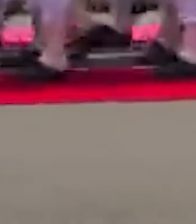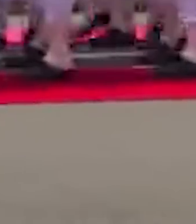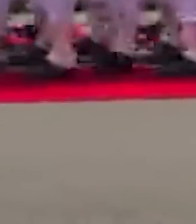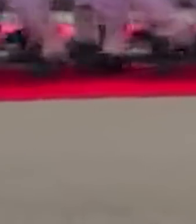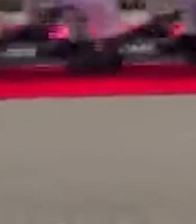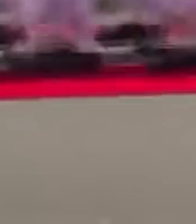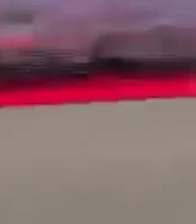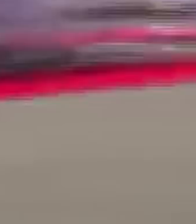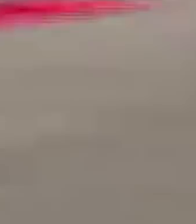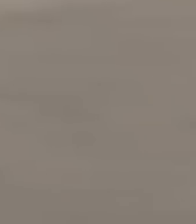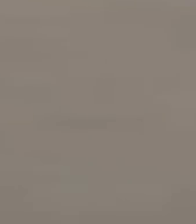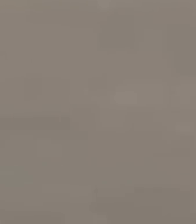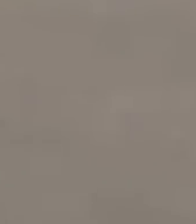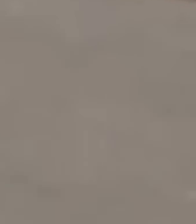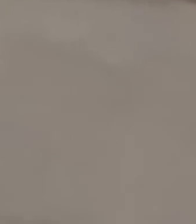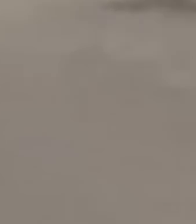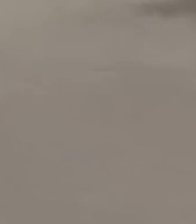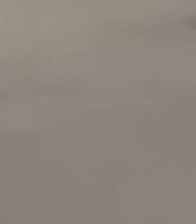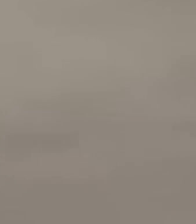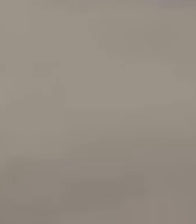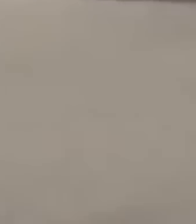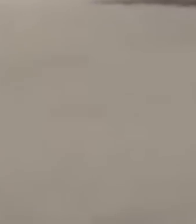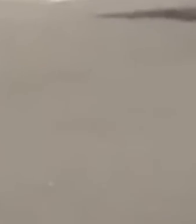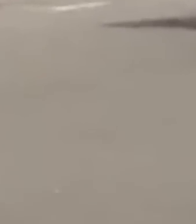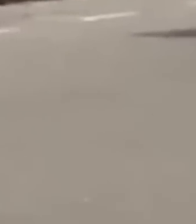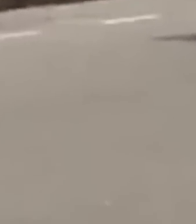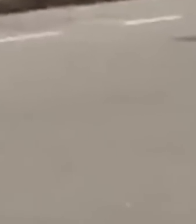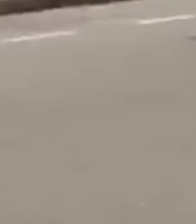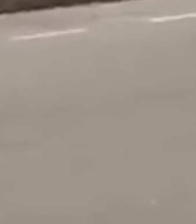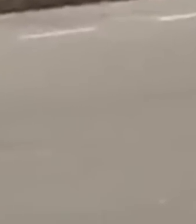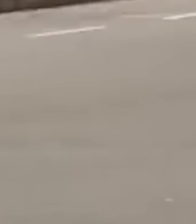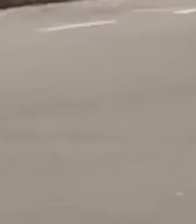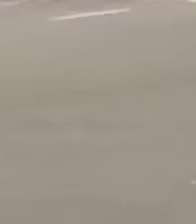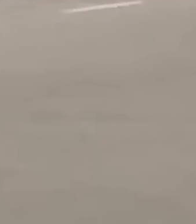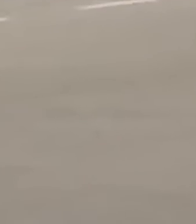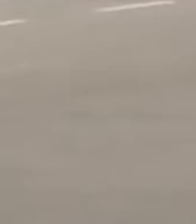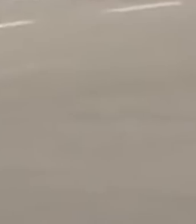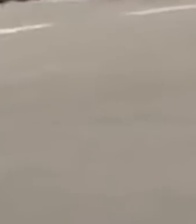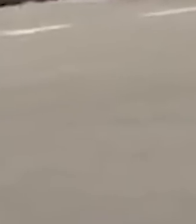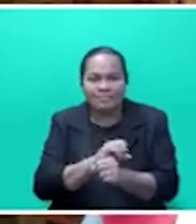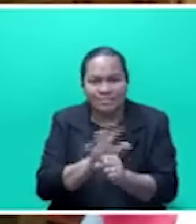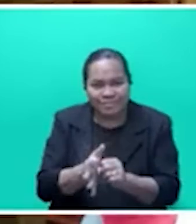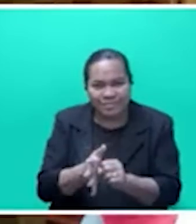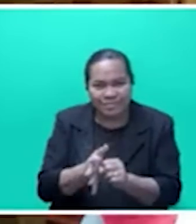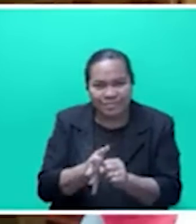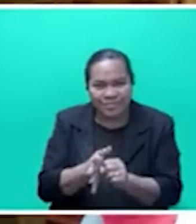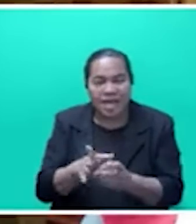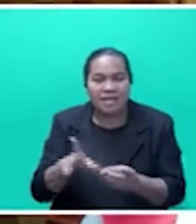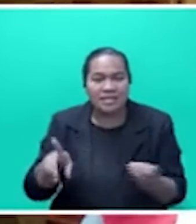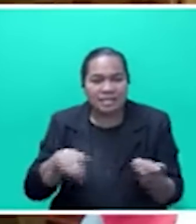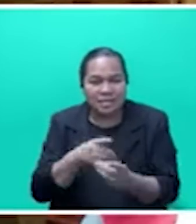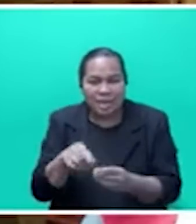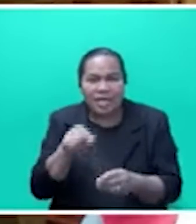August House, our nation was at the tail end of efforts to address the global pandemic, natural disaster, and a period